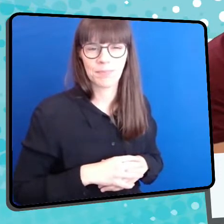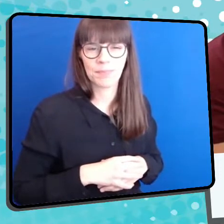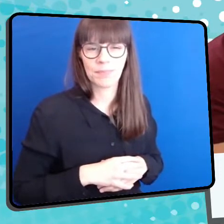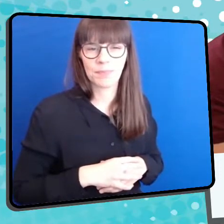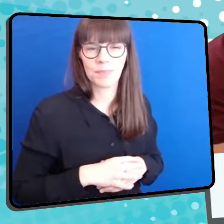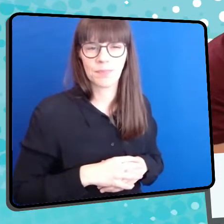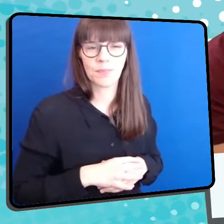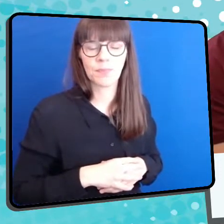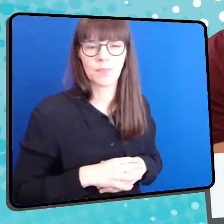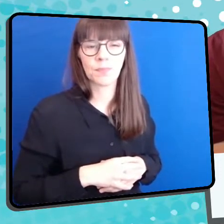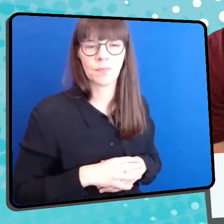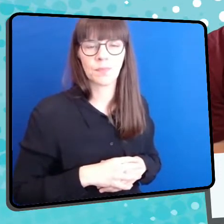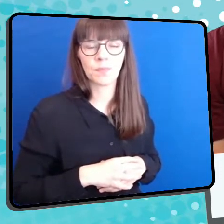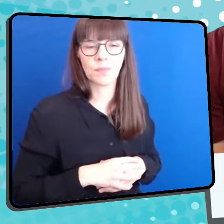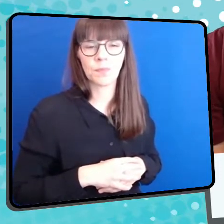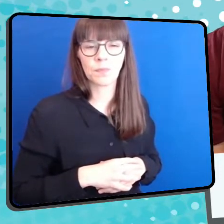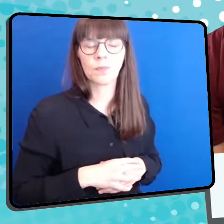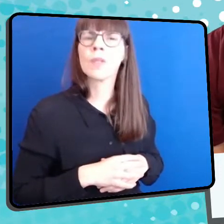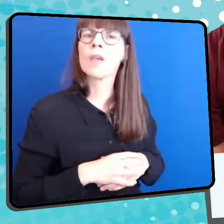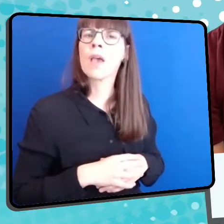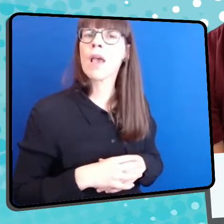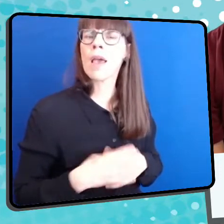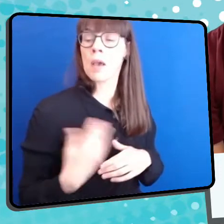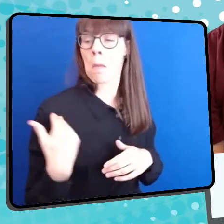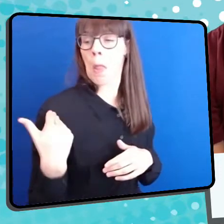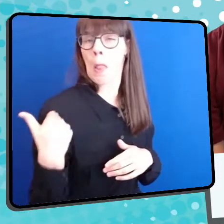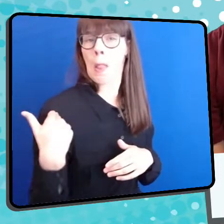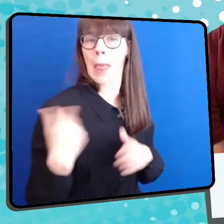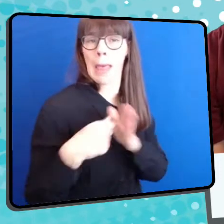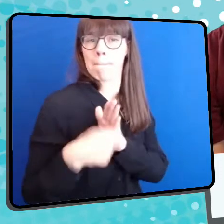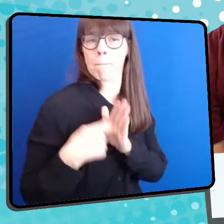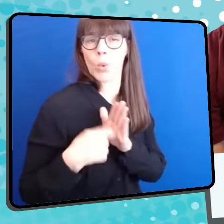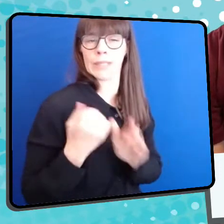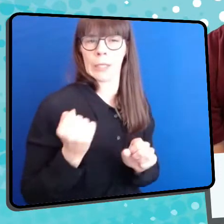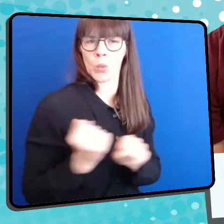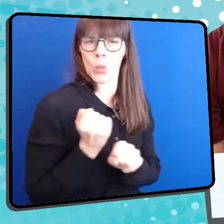What programming language was used in the last project you worked on?